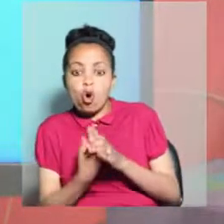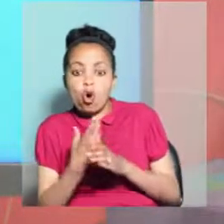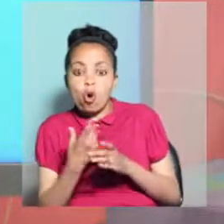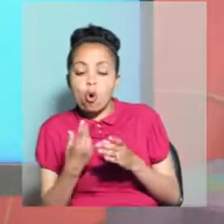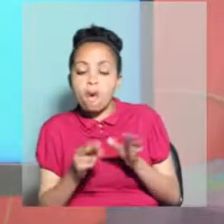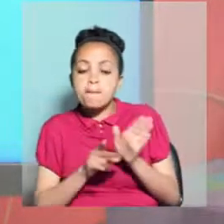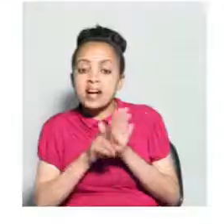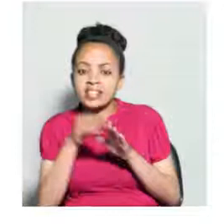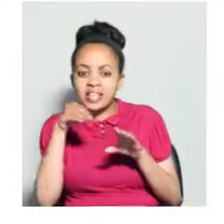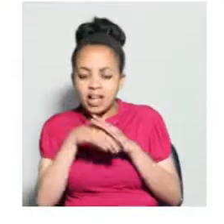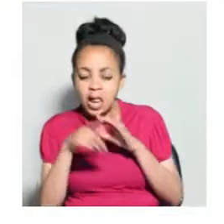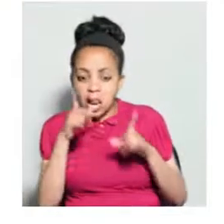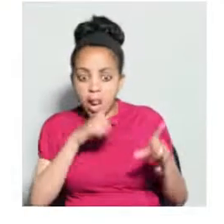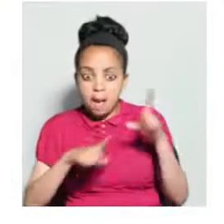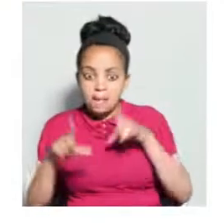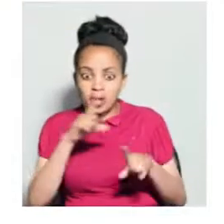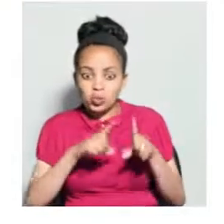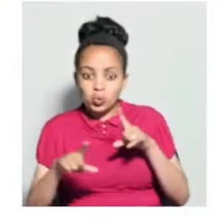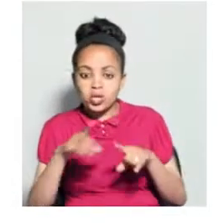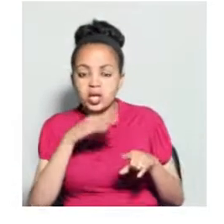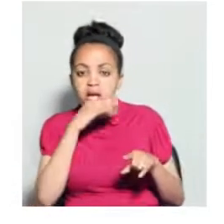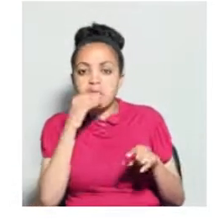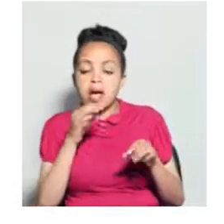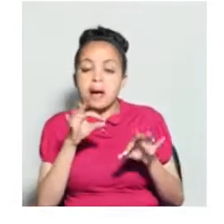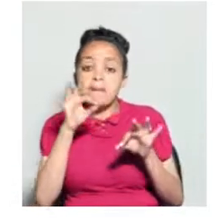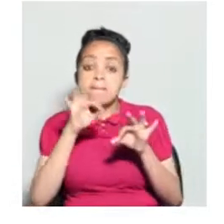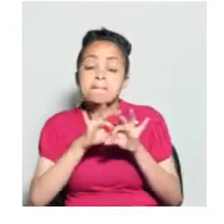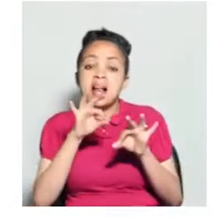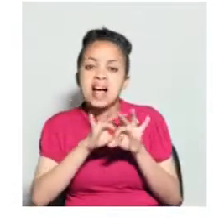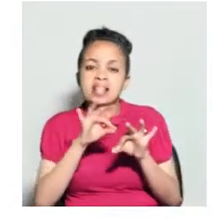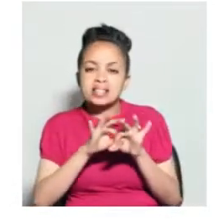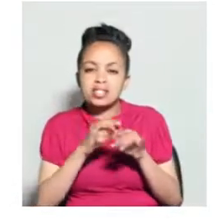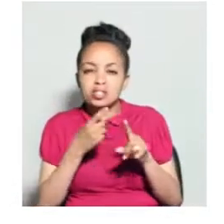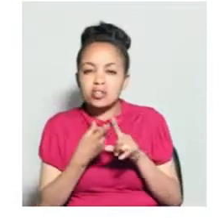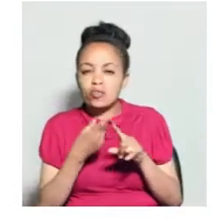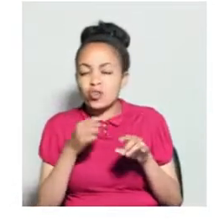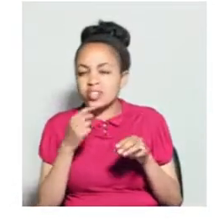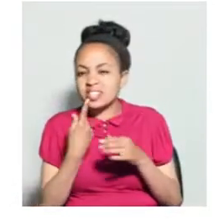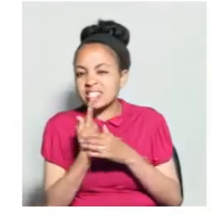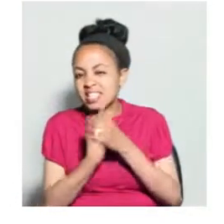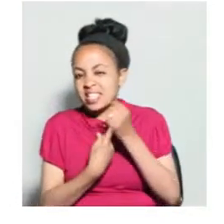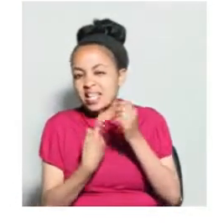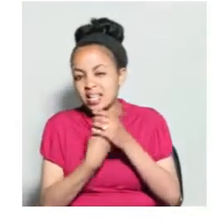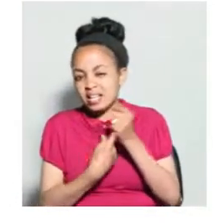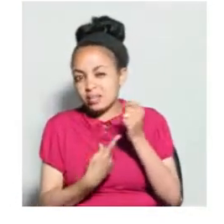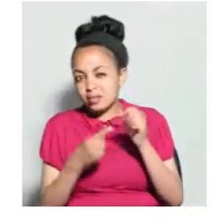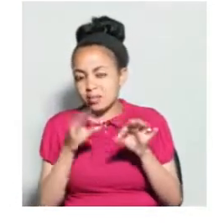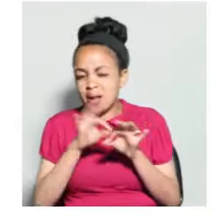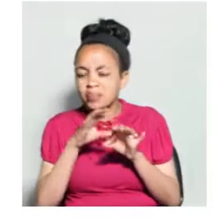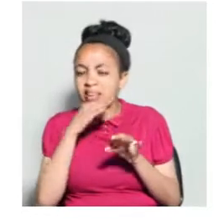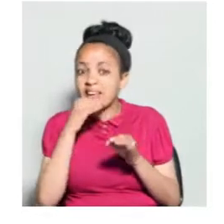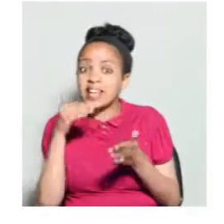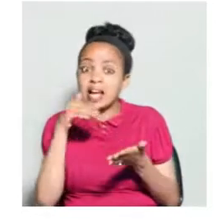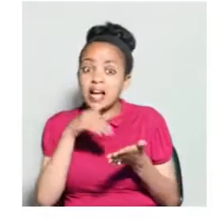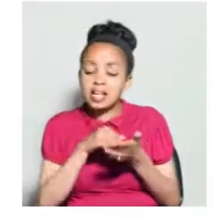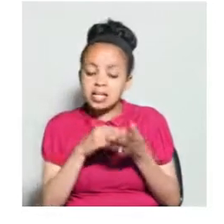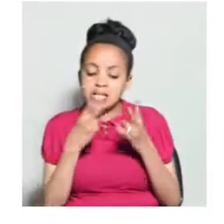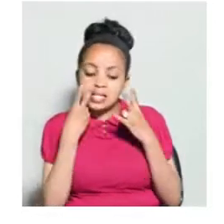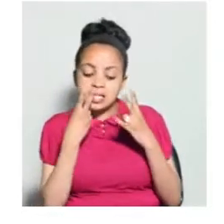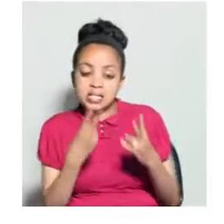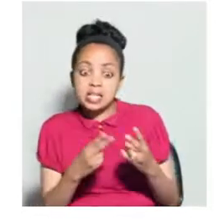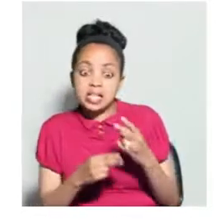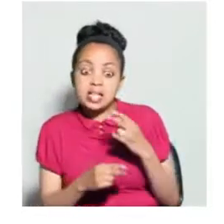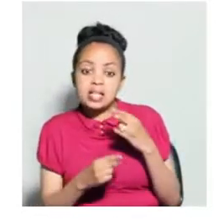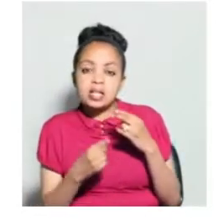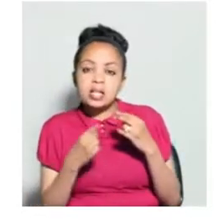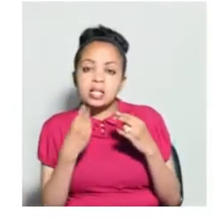bacteria in laboratory, and propagating plants from single plantlets, and again see the effect